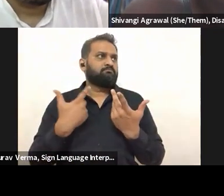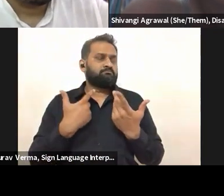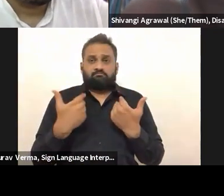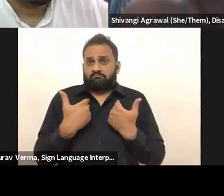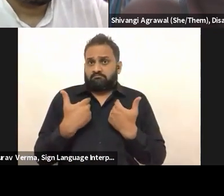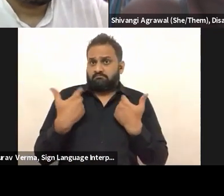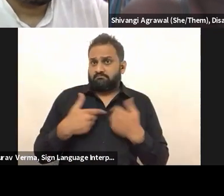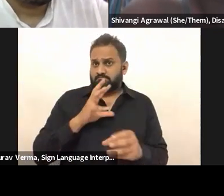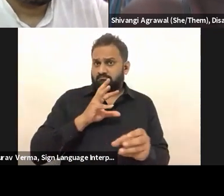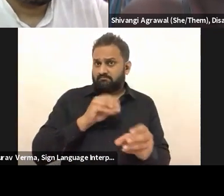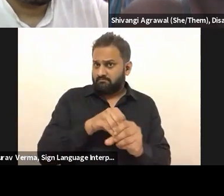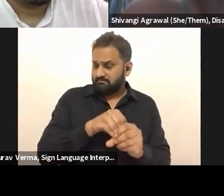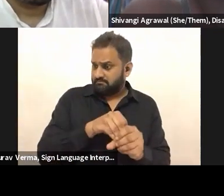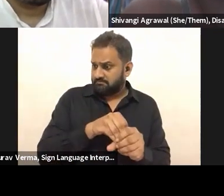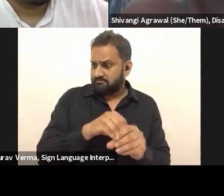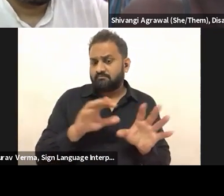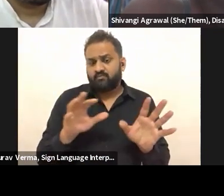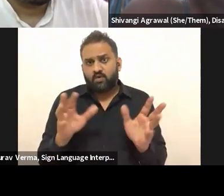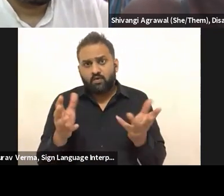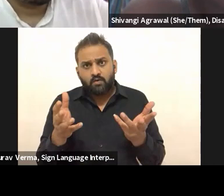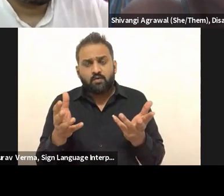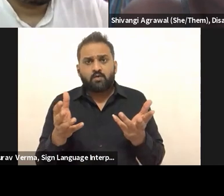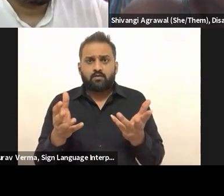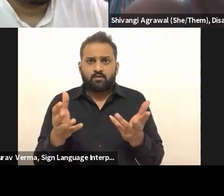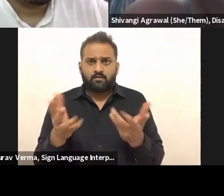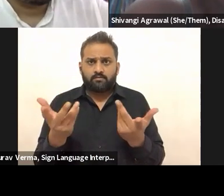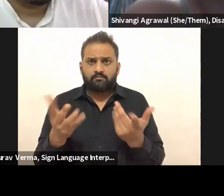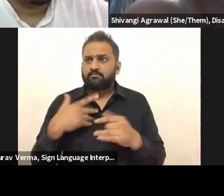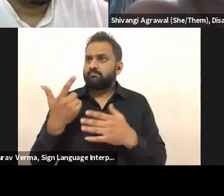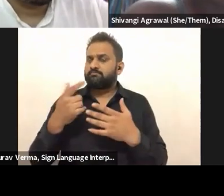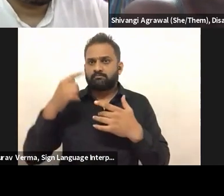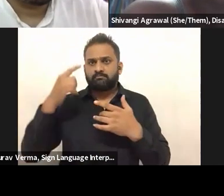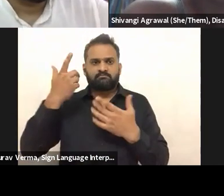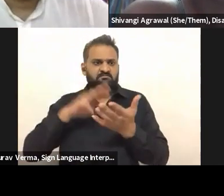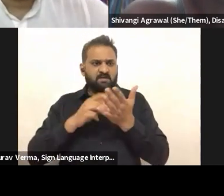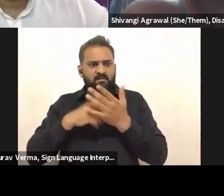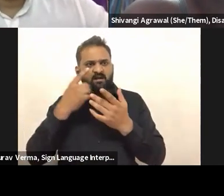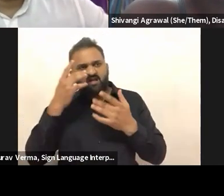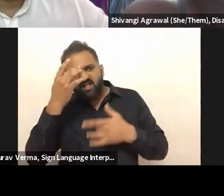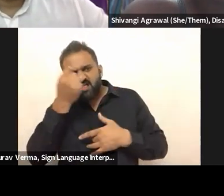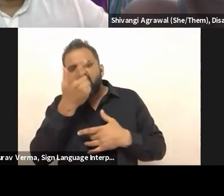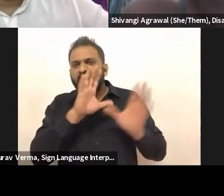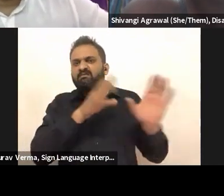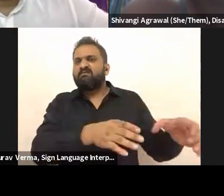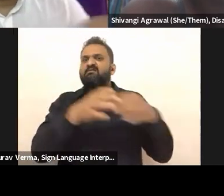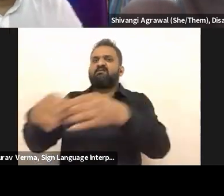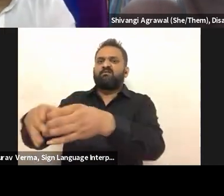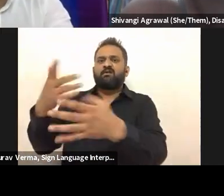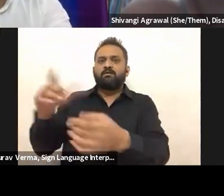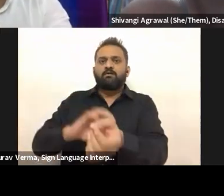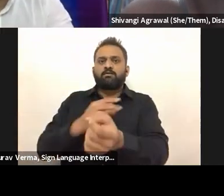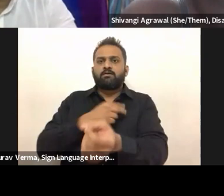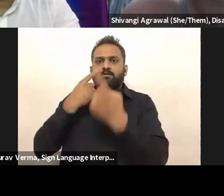in certain mental health spaces where the